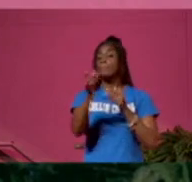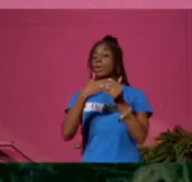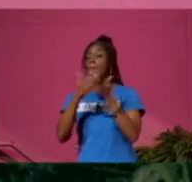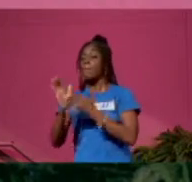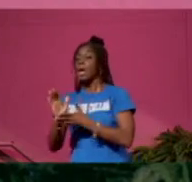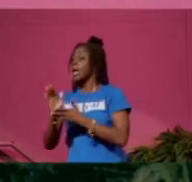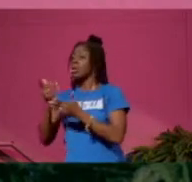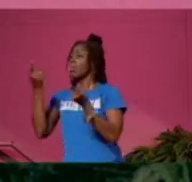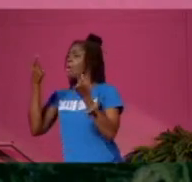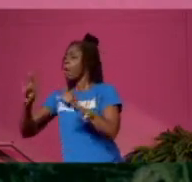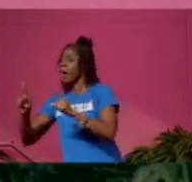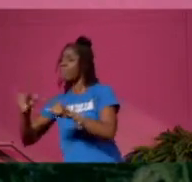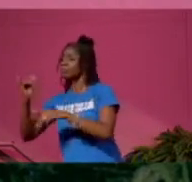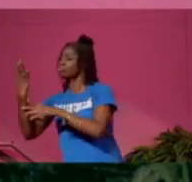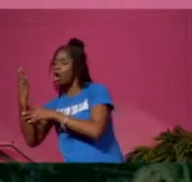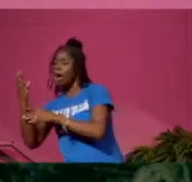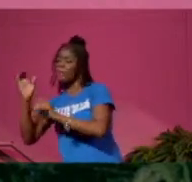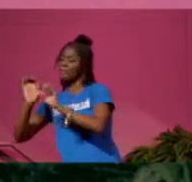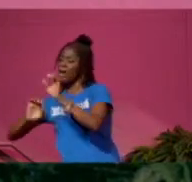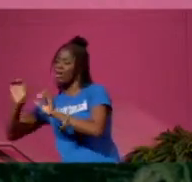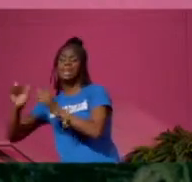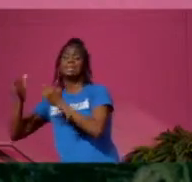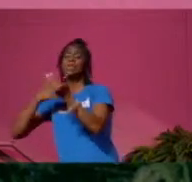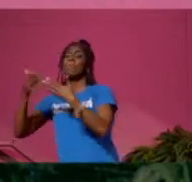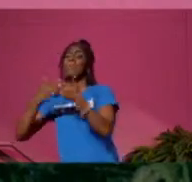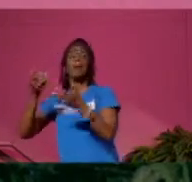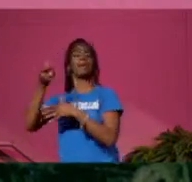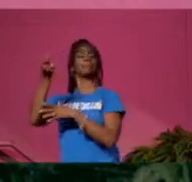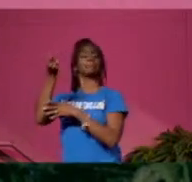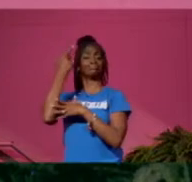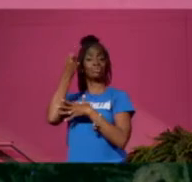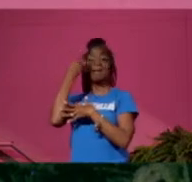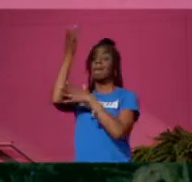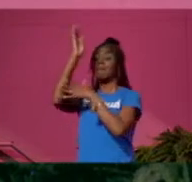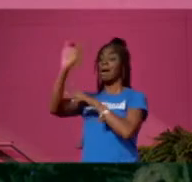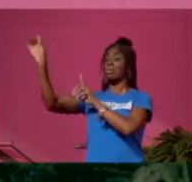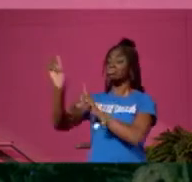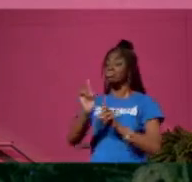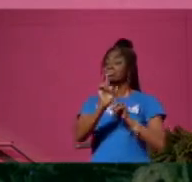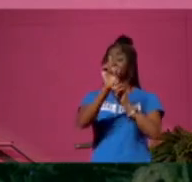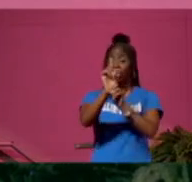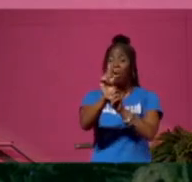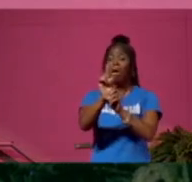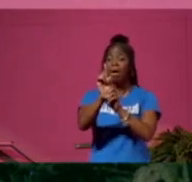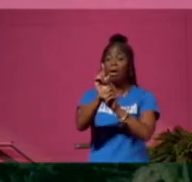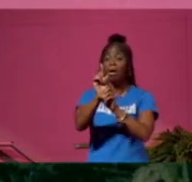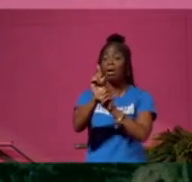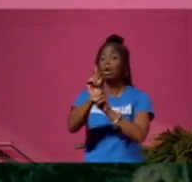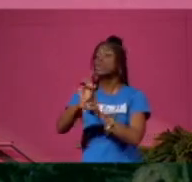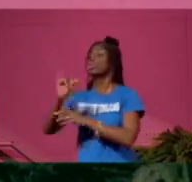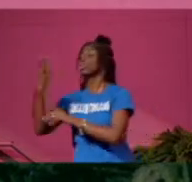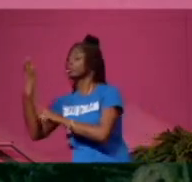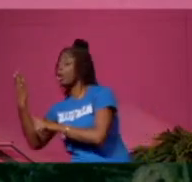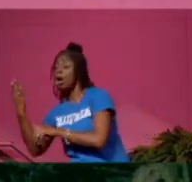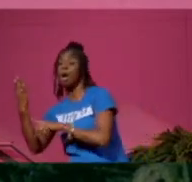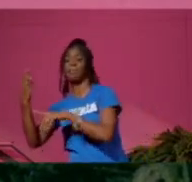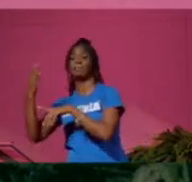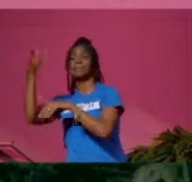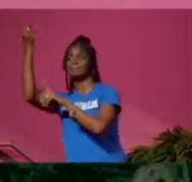performance evaluation or with every pink slip. God is with you. Unemployed, he's with you. Unmarried, he's with